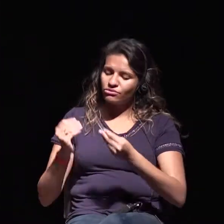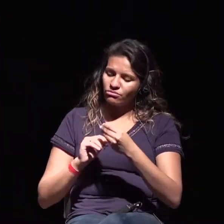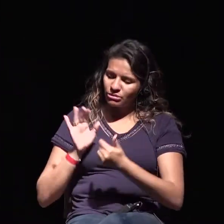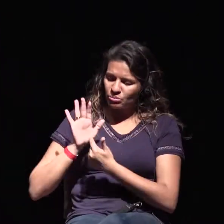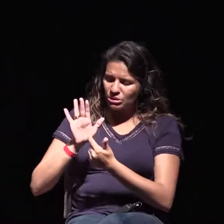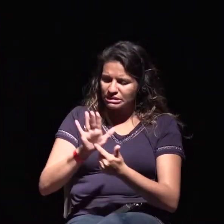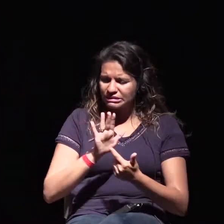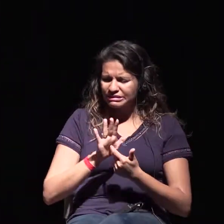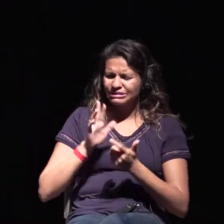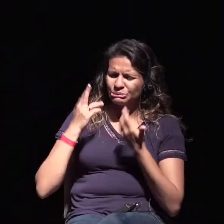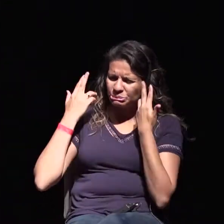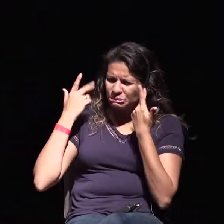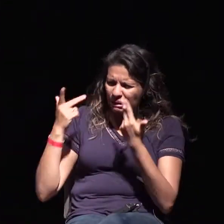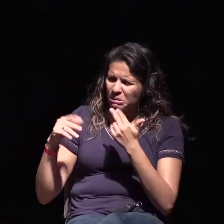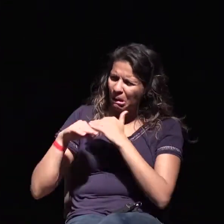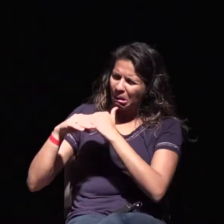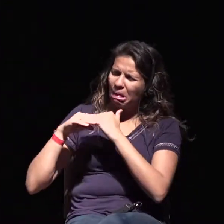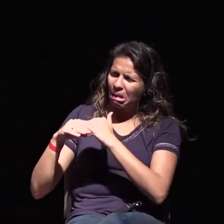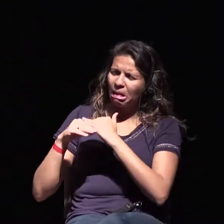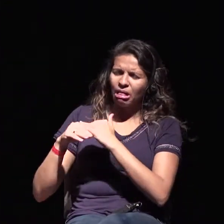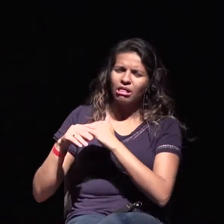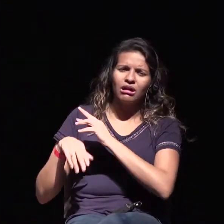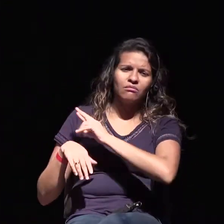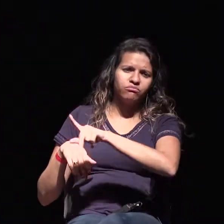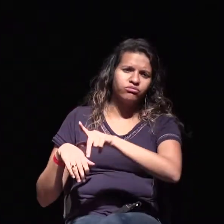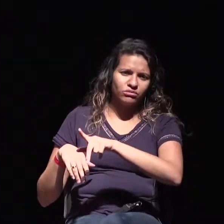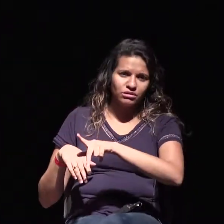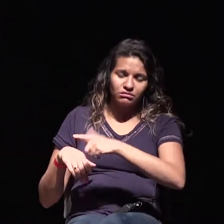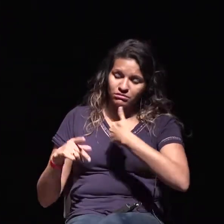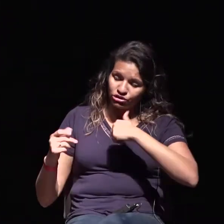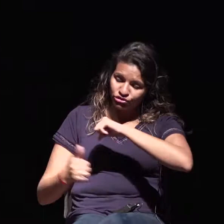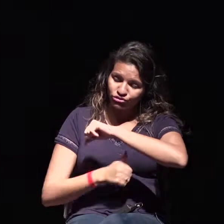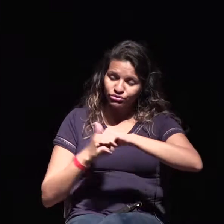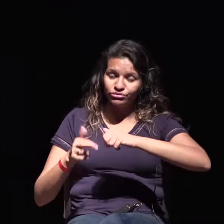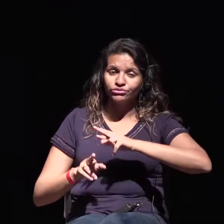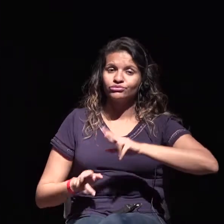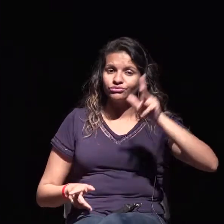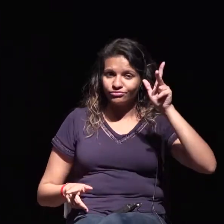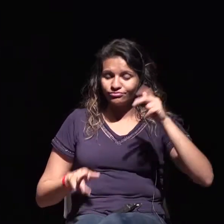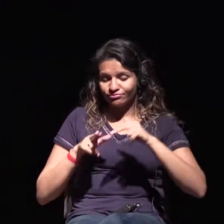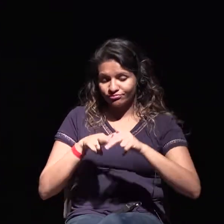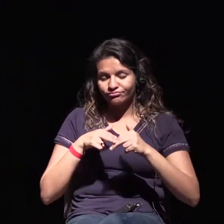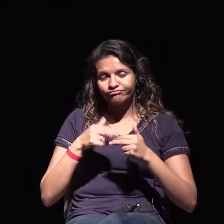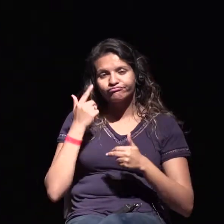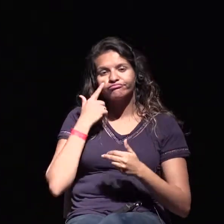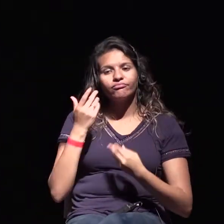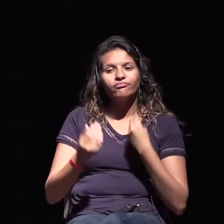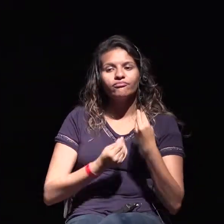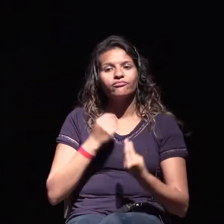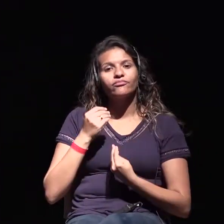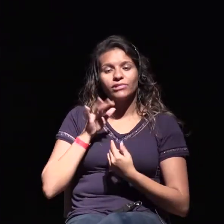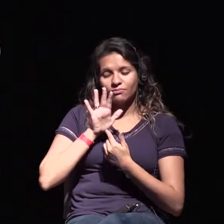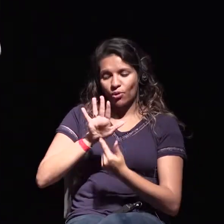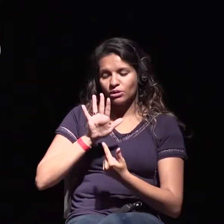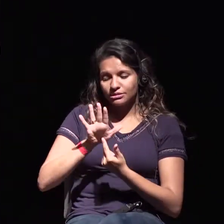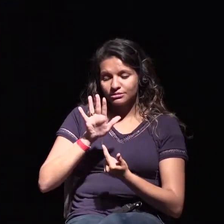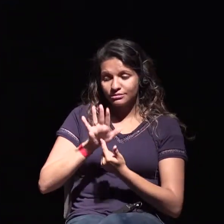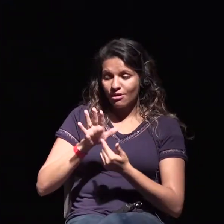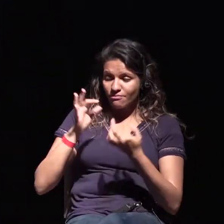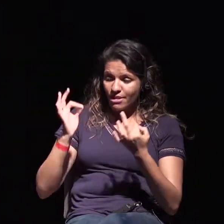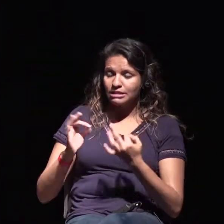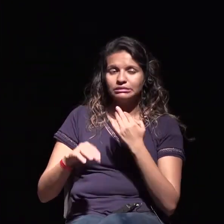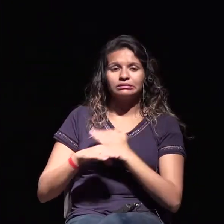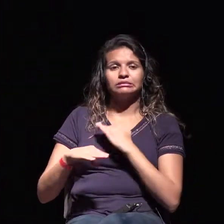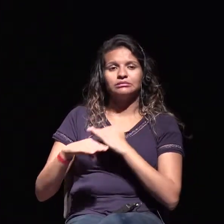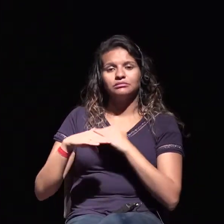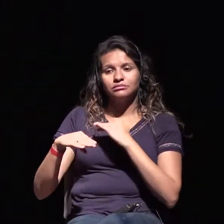these. To challenge the nature of exhibitions is to confront the entire apparatus that